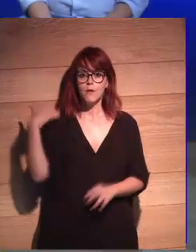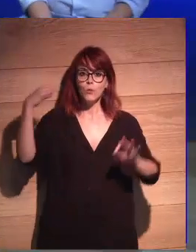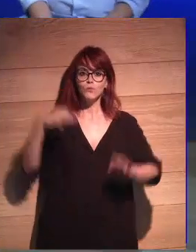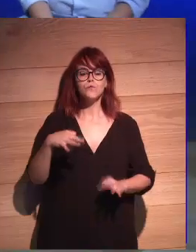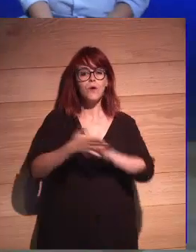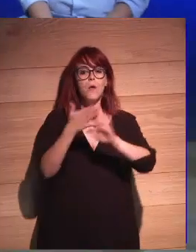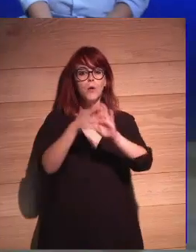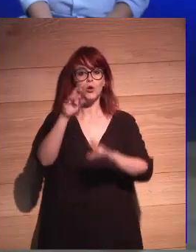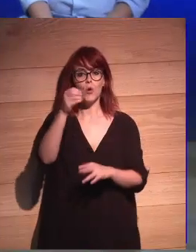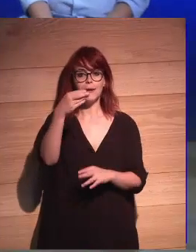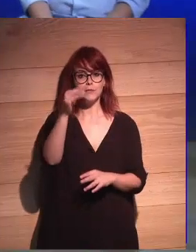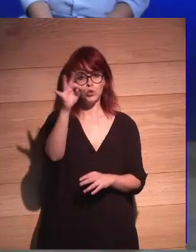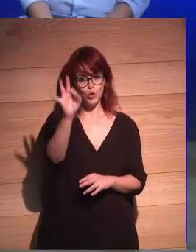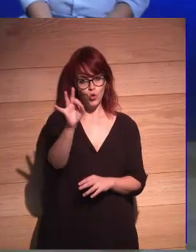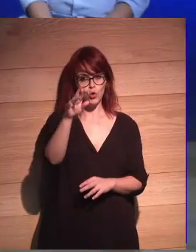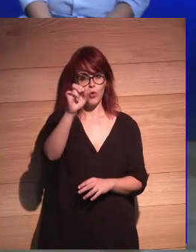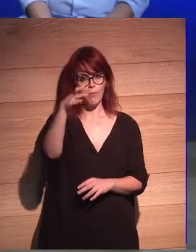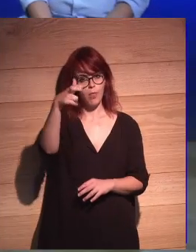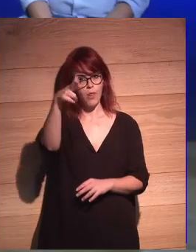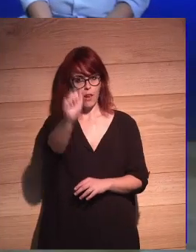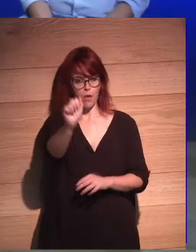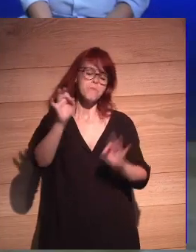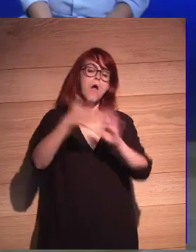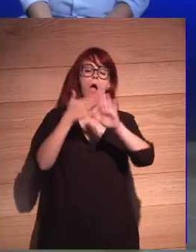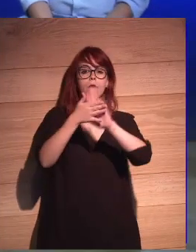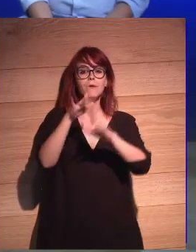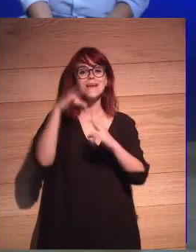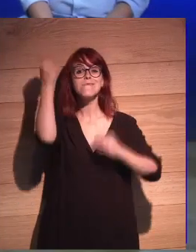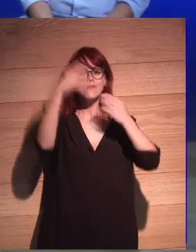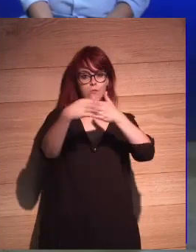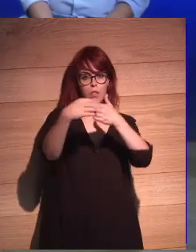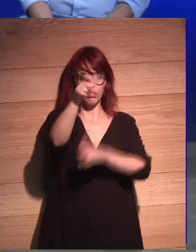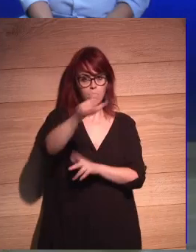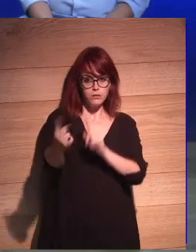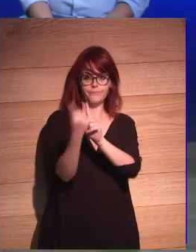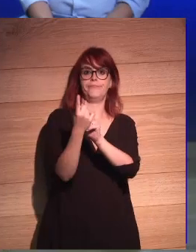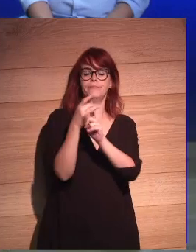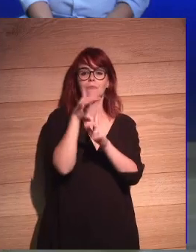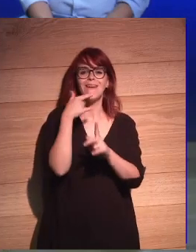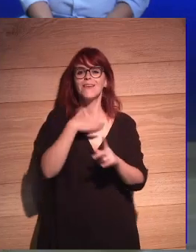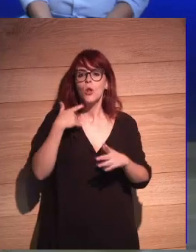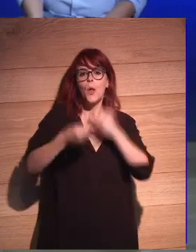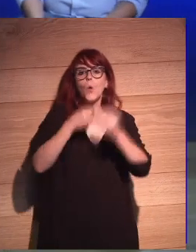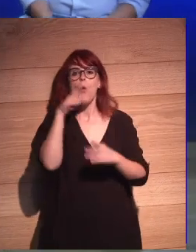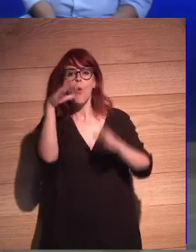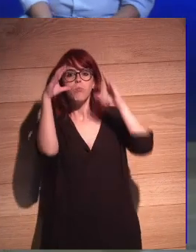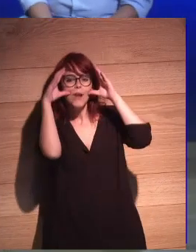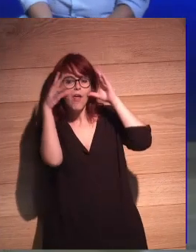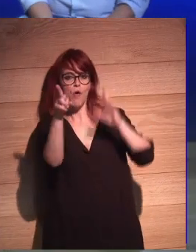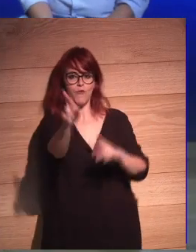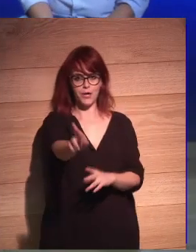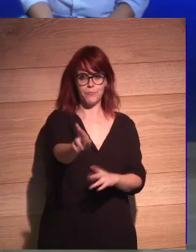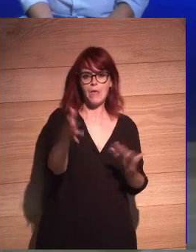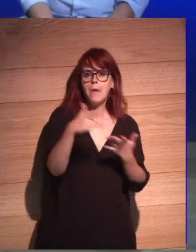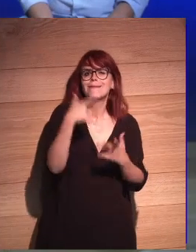Yesterday we were talking, Roberto Romero made a reflection about clients who came